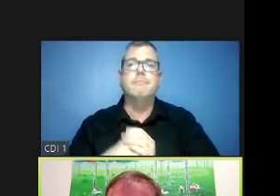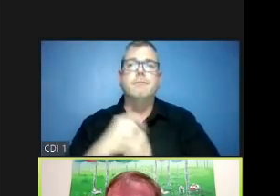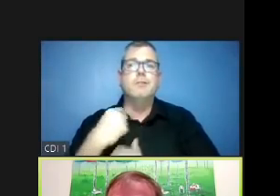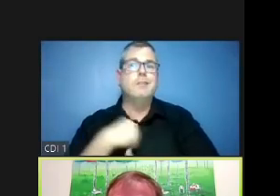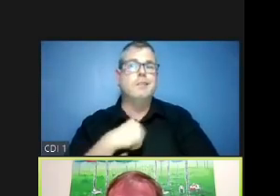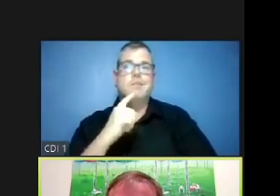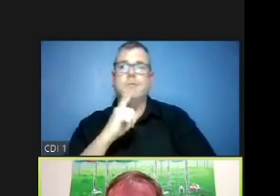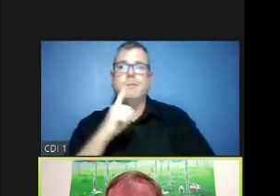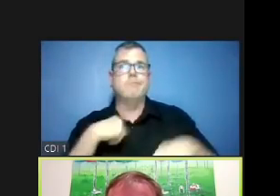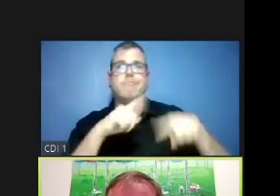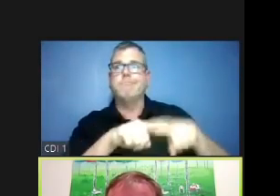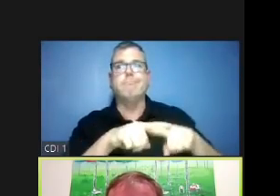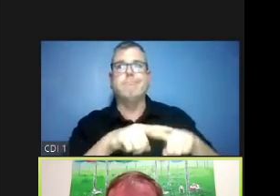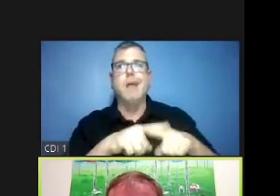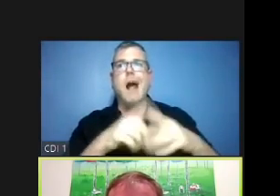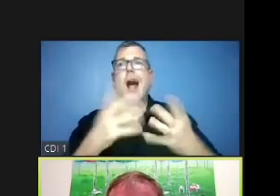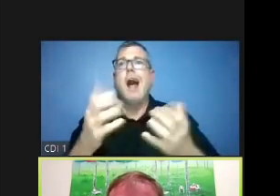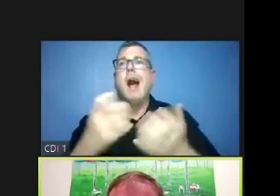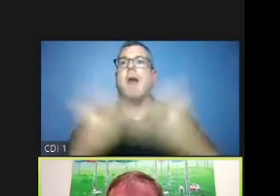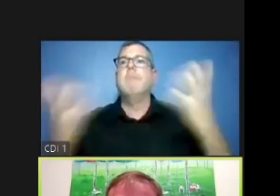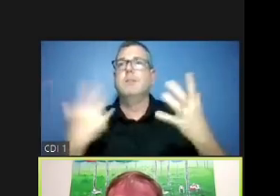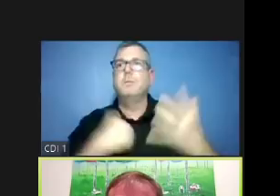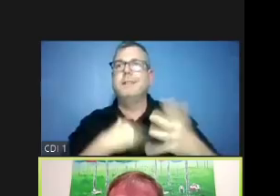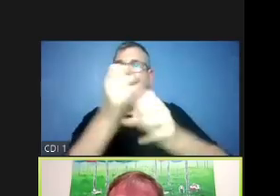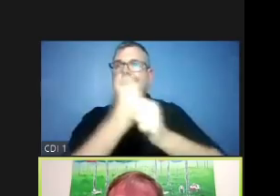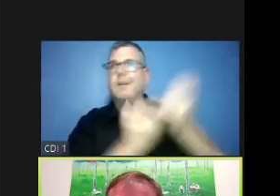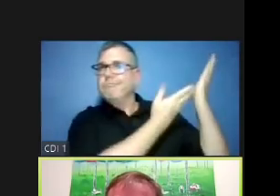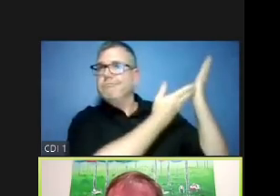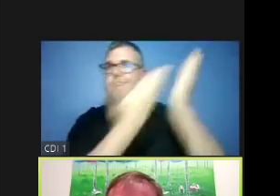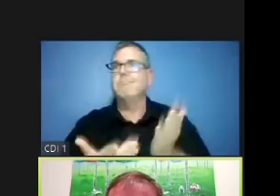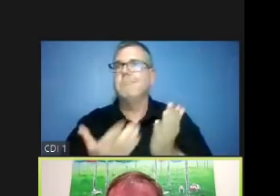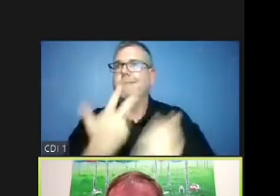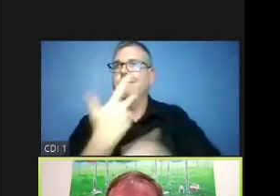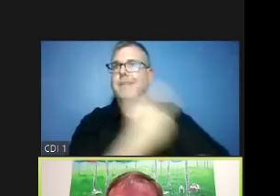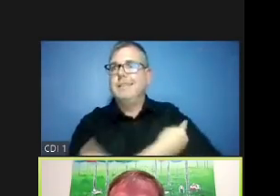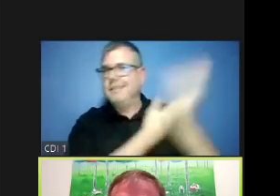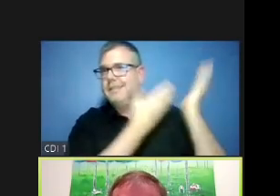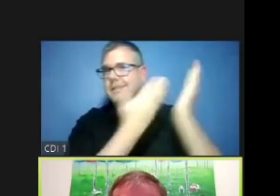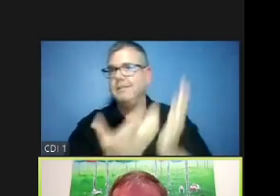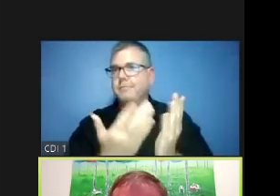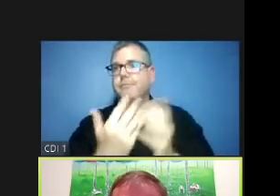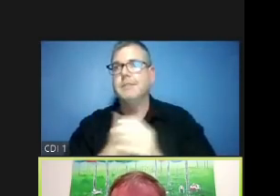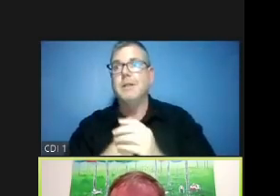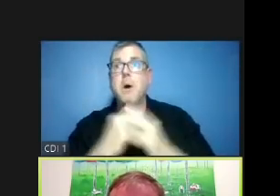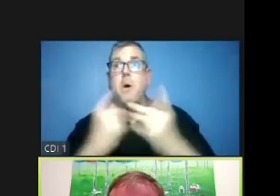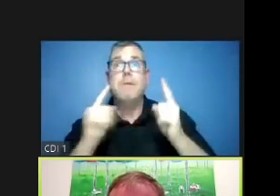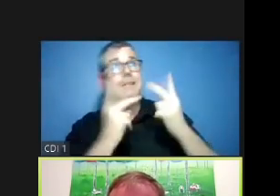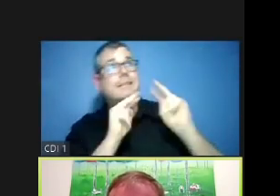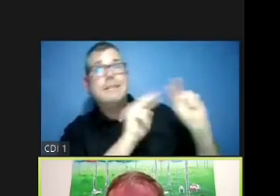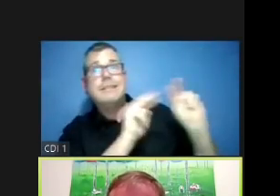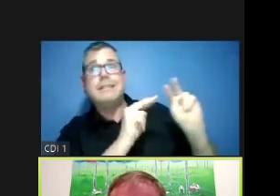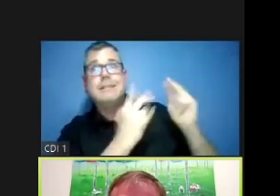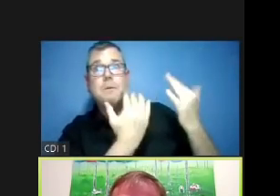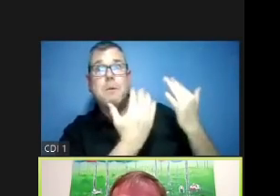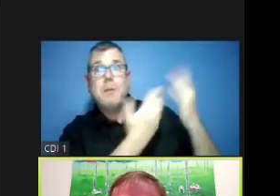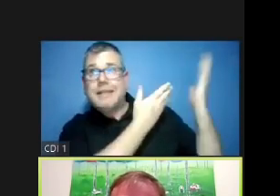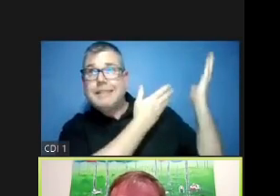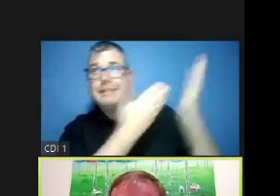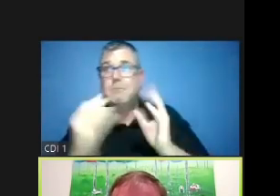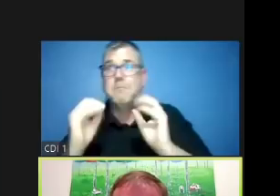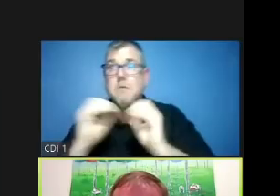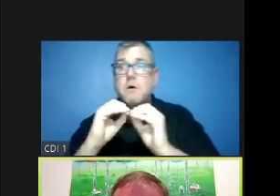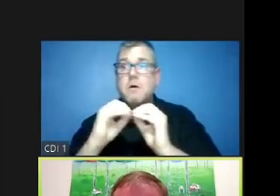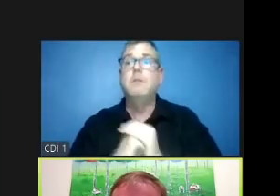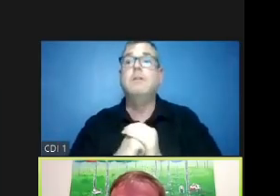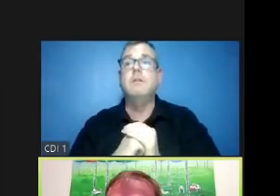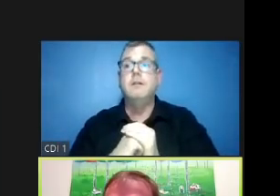we at the county are eagerly awaiting to hear how many doses we will receive the following Monday, and immediately translate